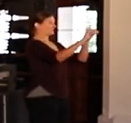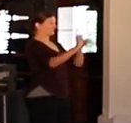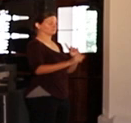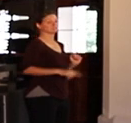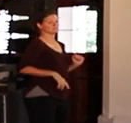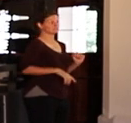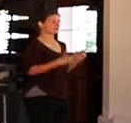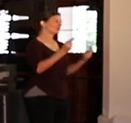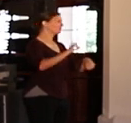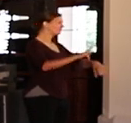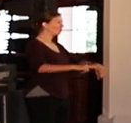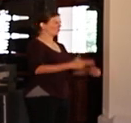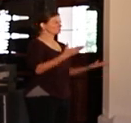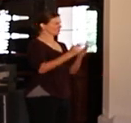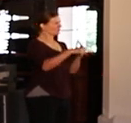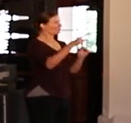course, Georgia.